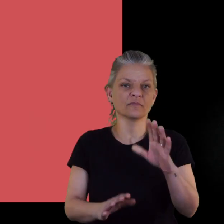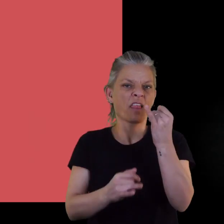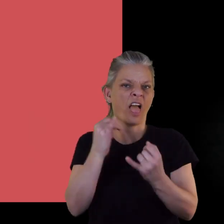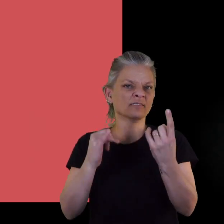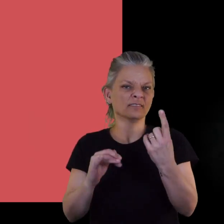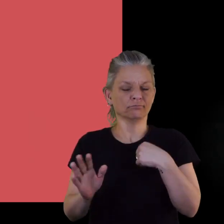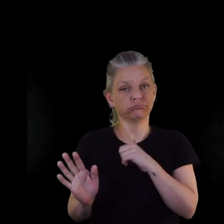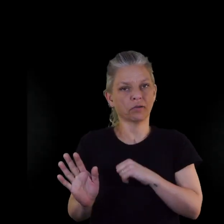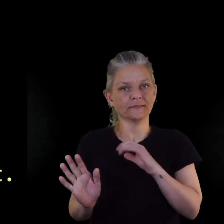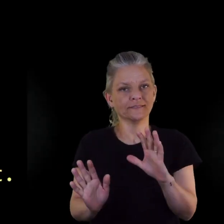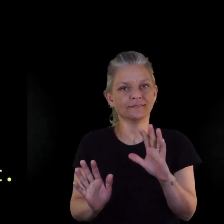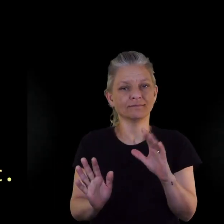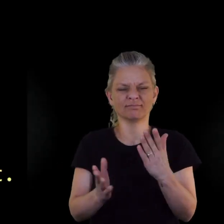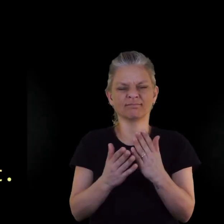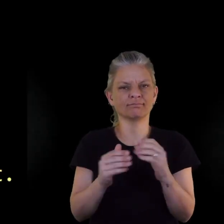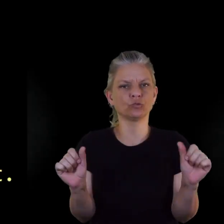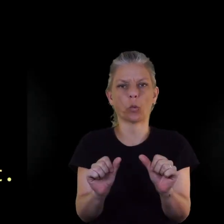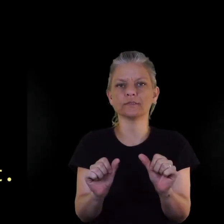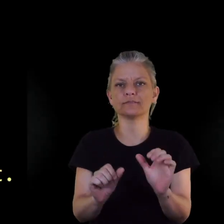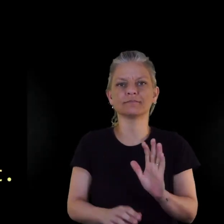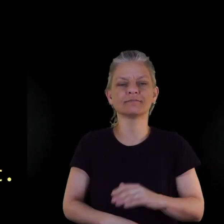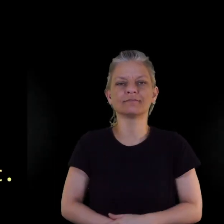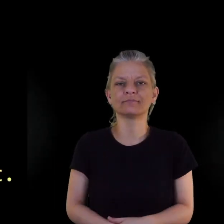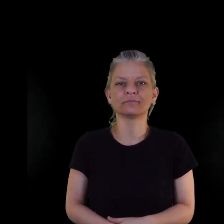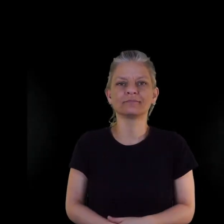Okay, last one, I promise. And it's really, really short.